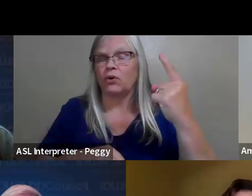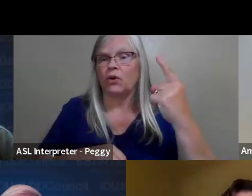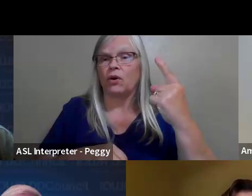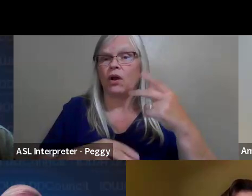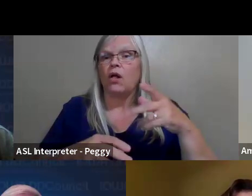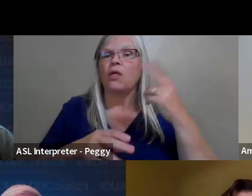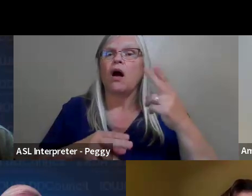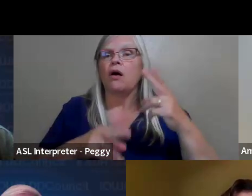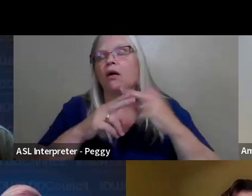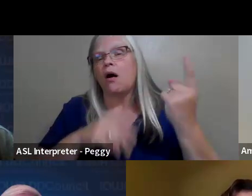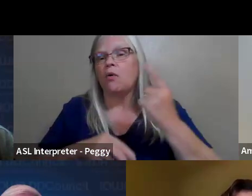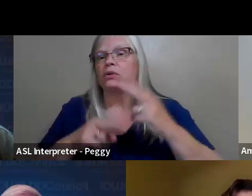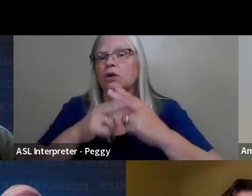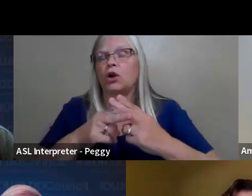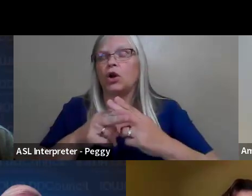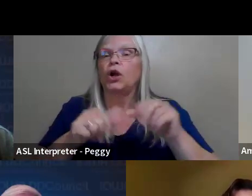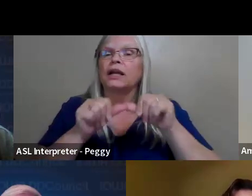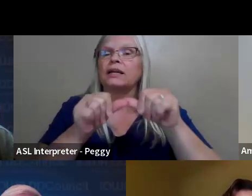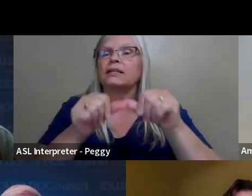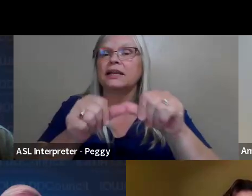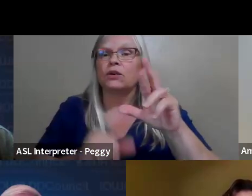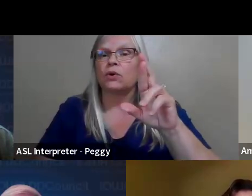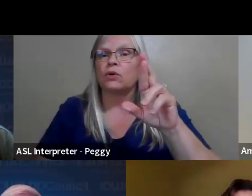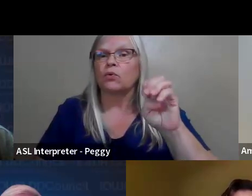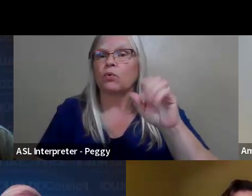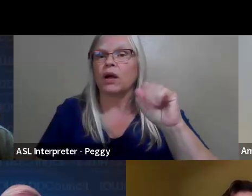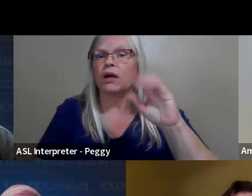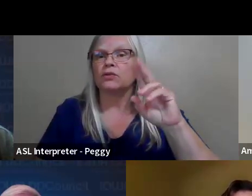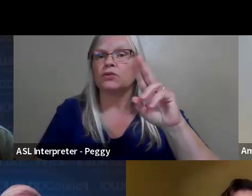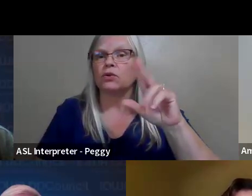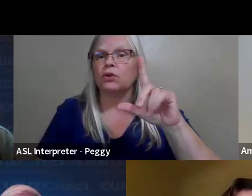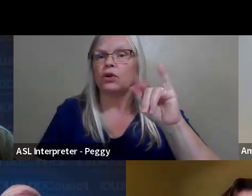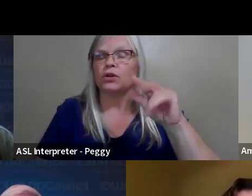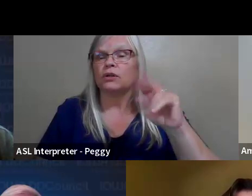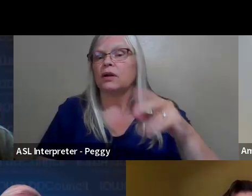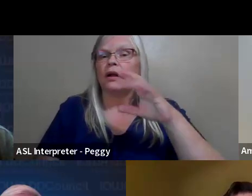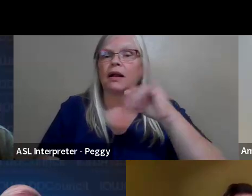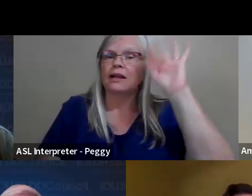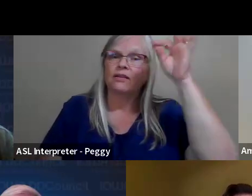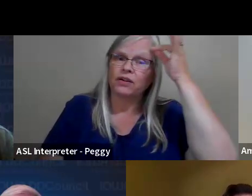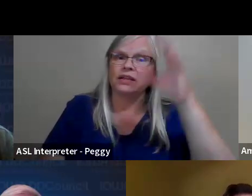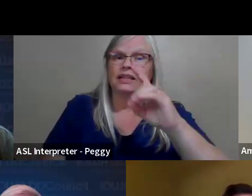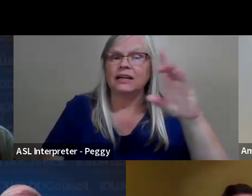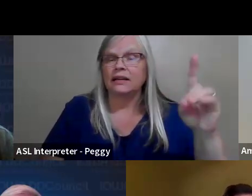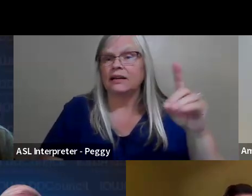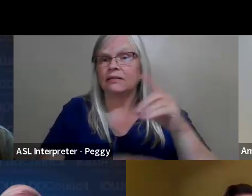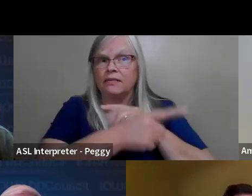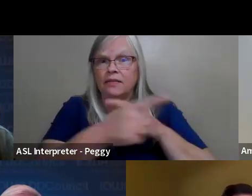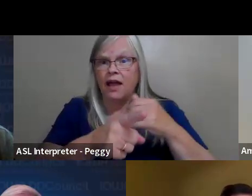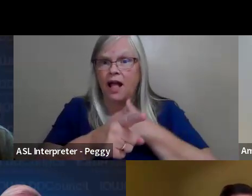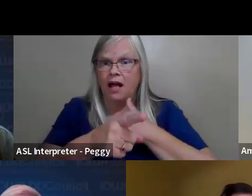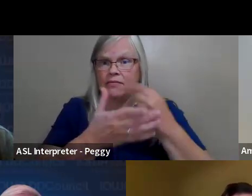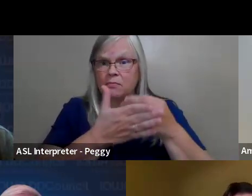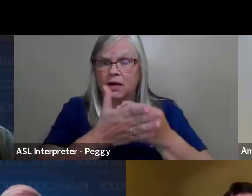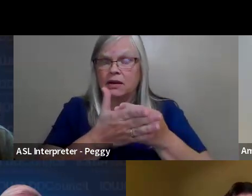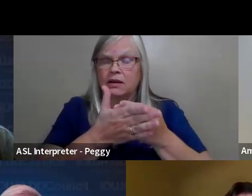called continuing resolutions to make sure that federal grantees, such as the DD councils, have the money they need in order to do